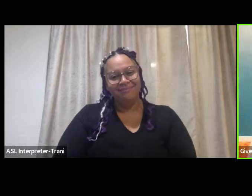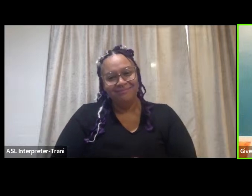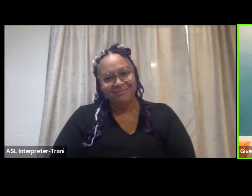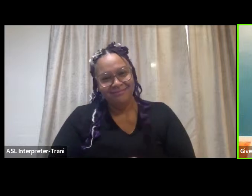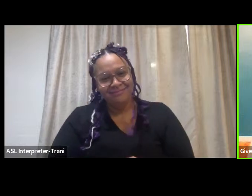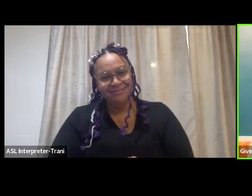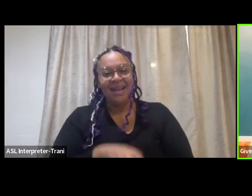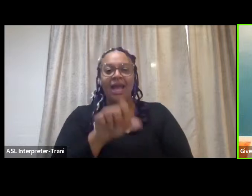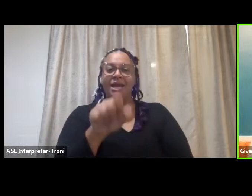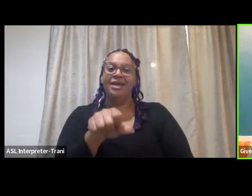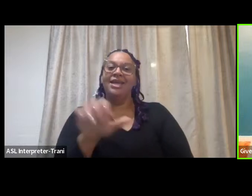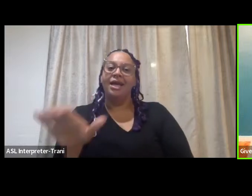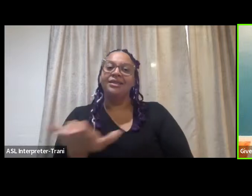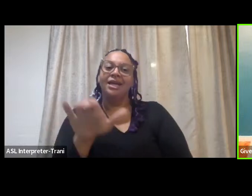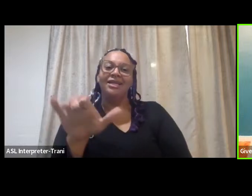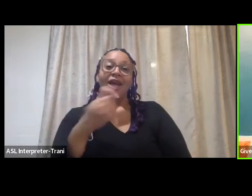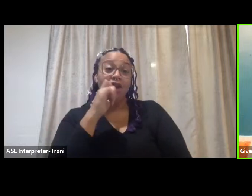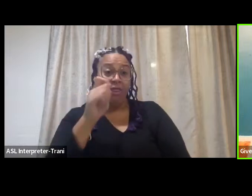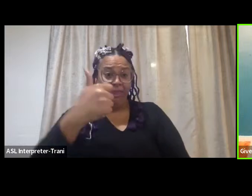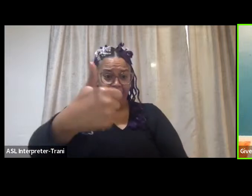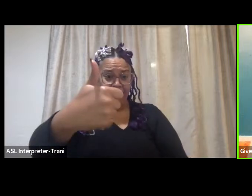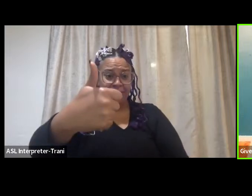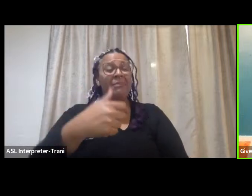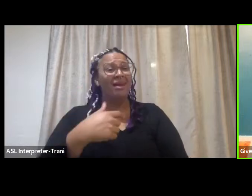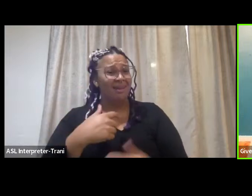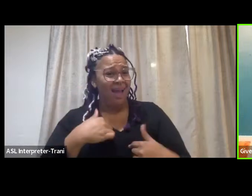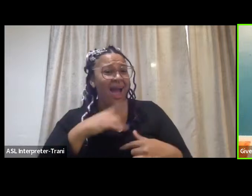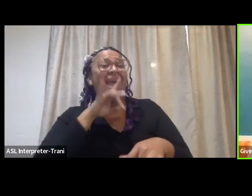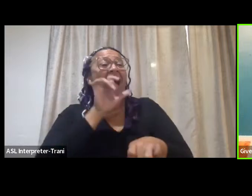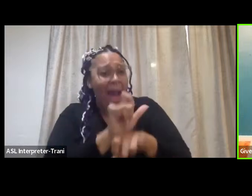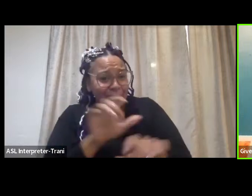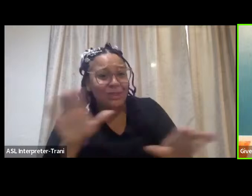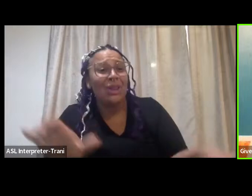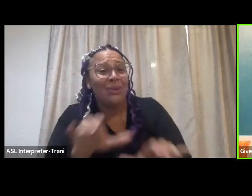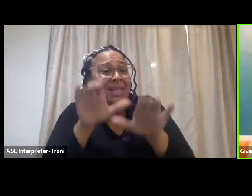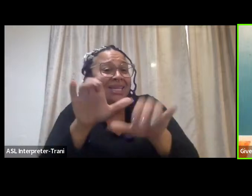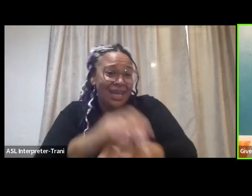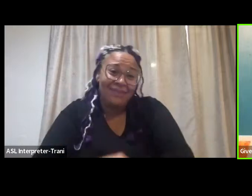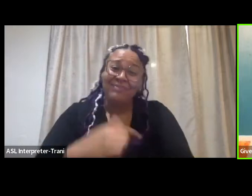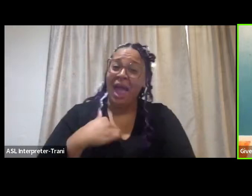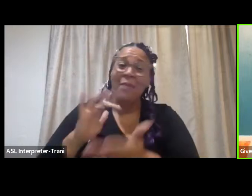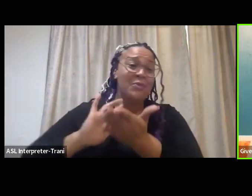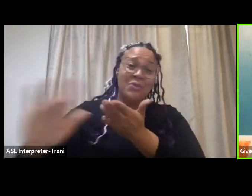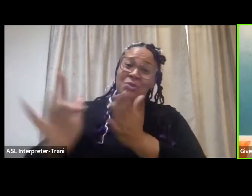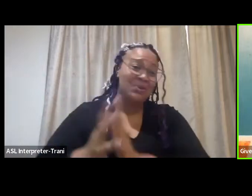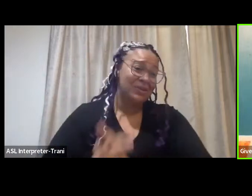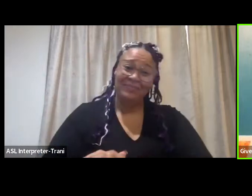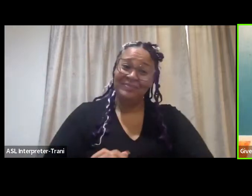Yes, I did. You said not the thumbs up. I absolutely did. I'm so rude.